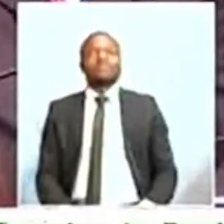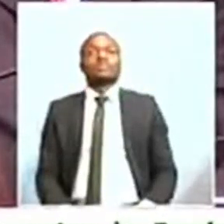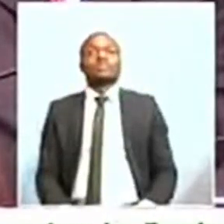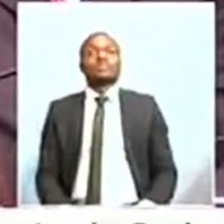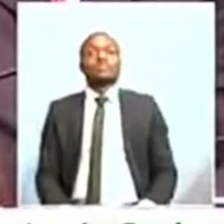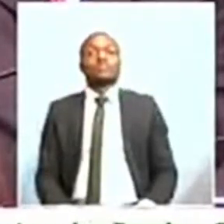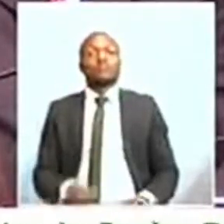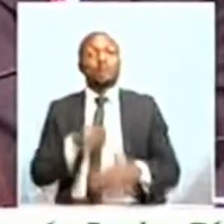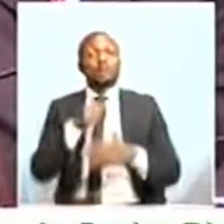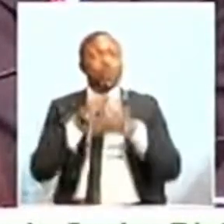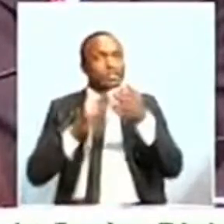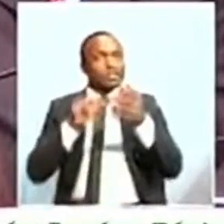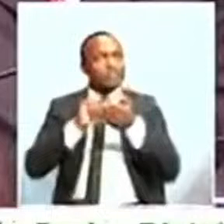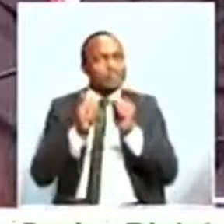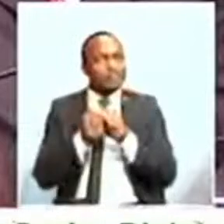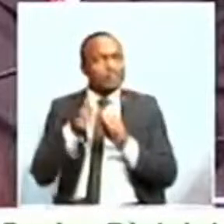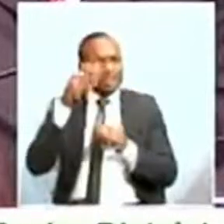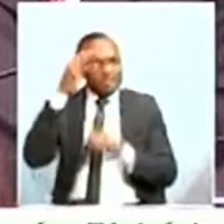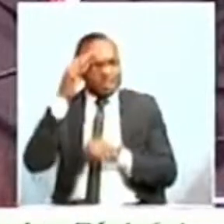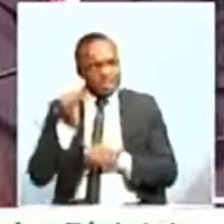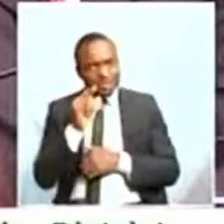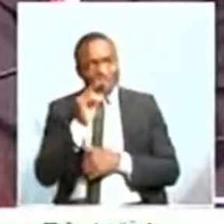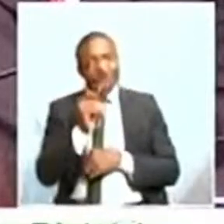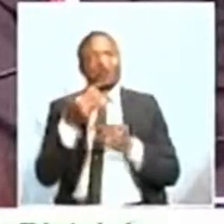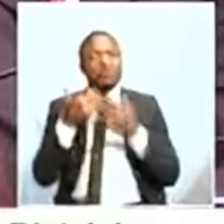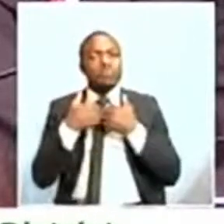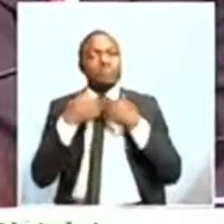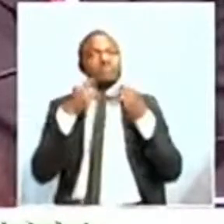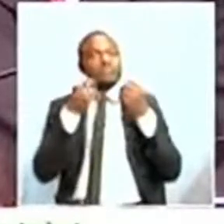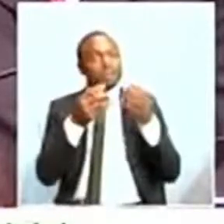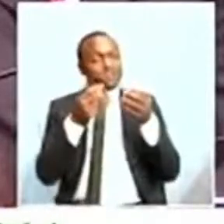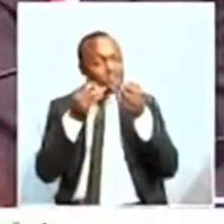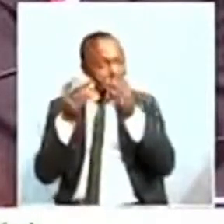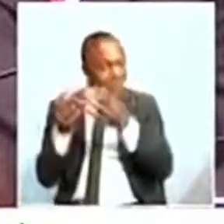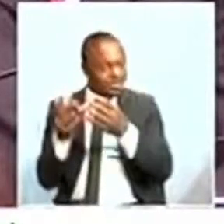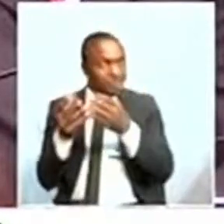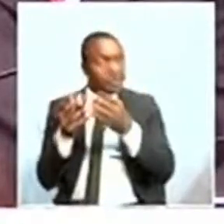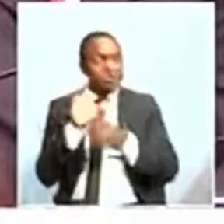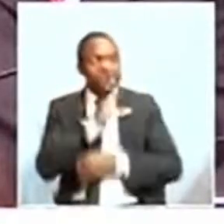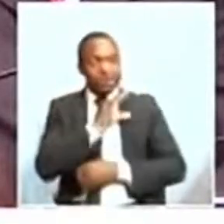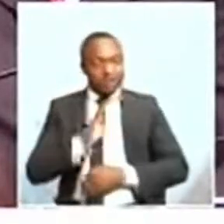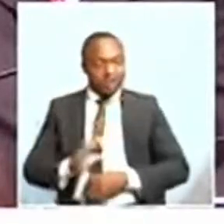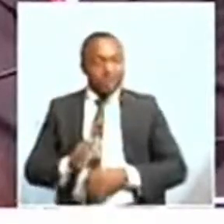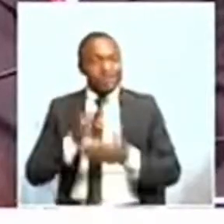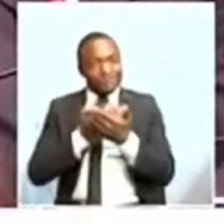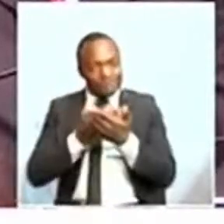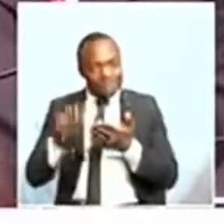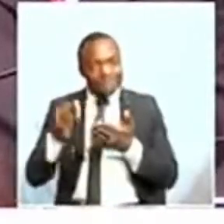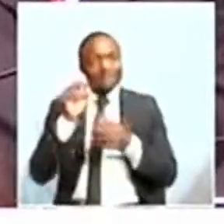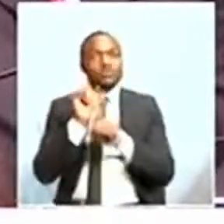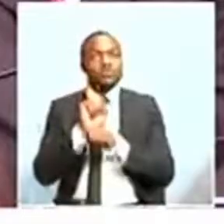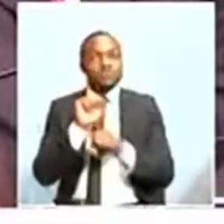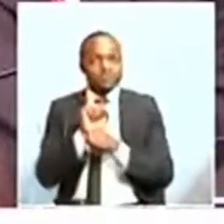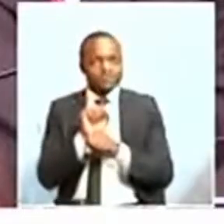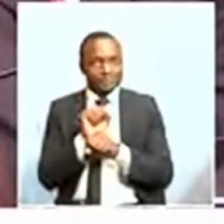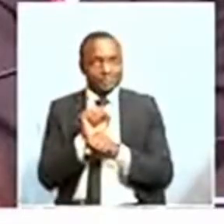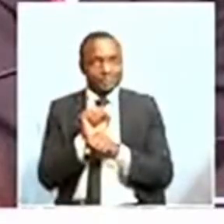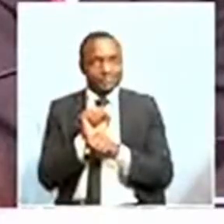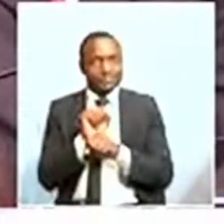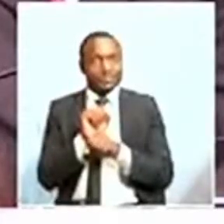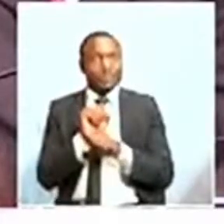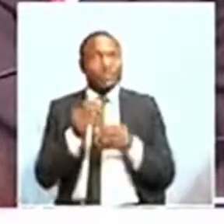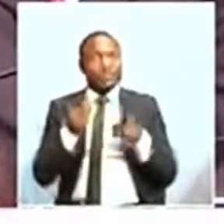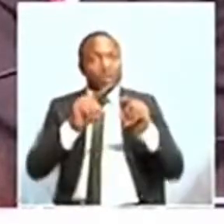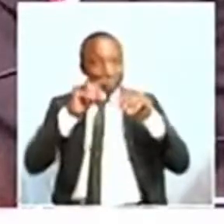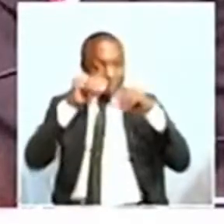what could be the problem? Why is it that we have quite a number of our contractors failing to perform their duties when given the